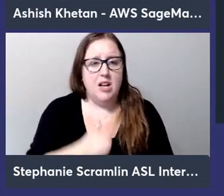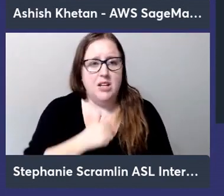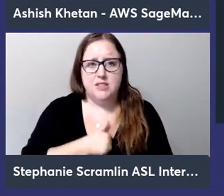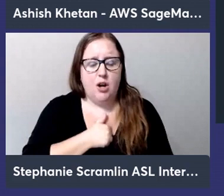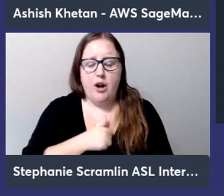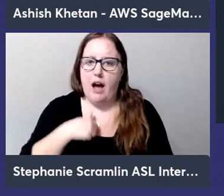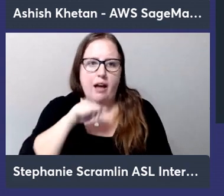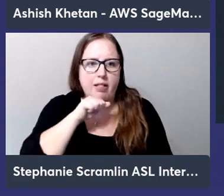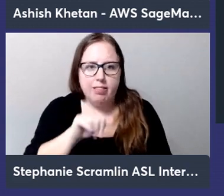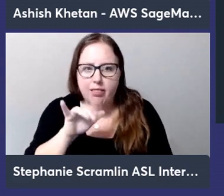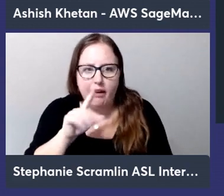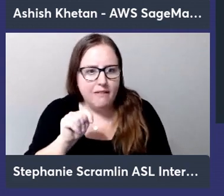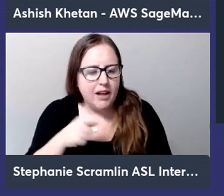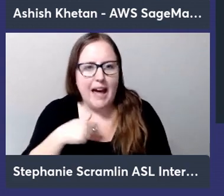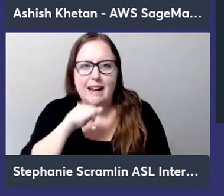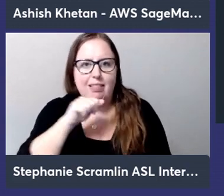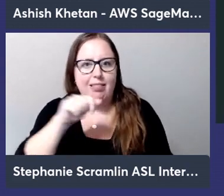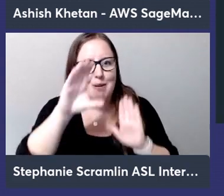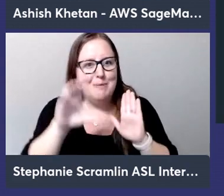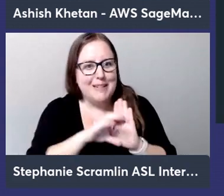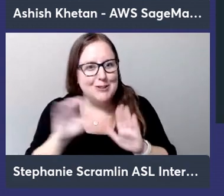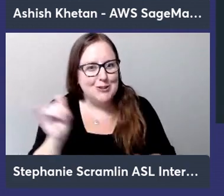I love it. And I also just love the pictures.